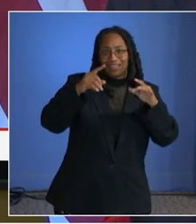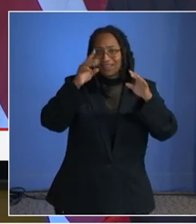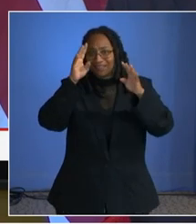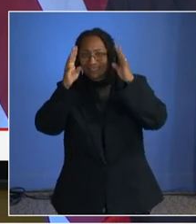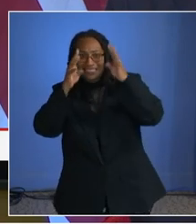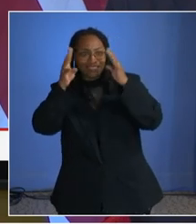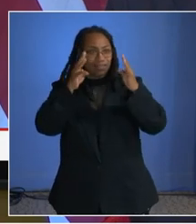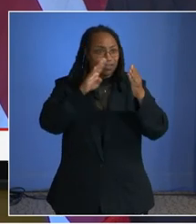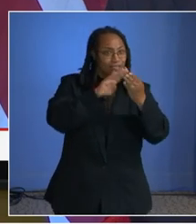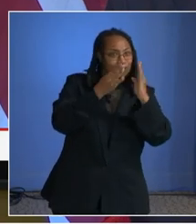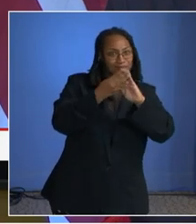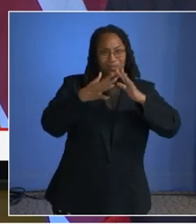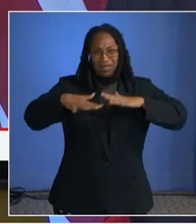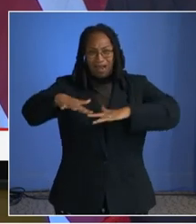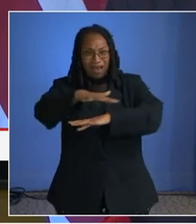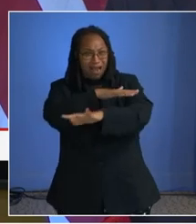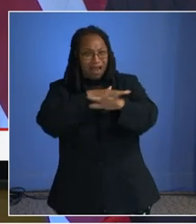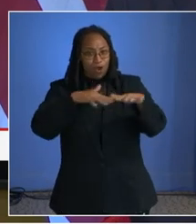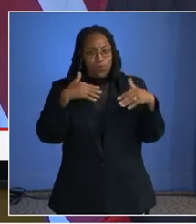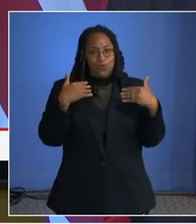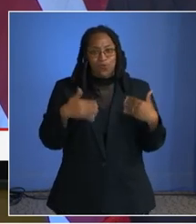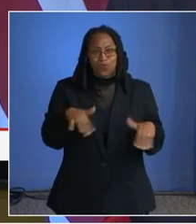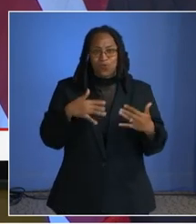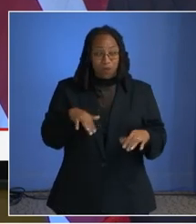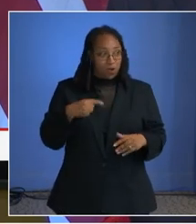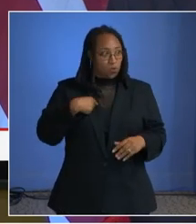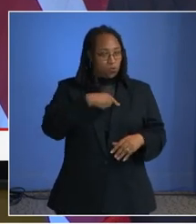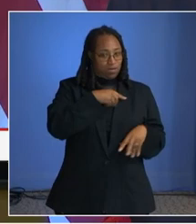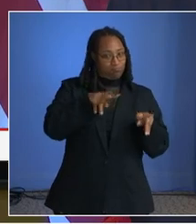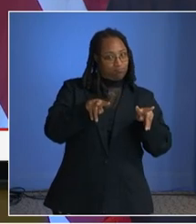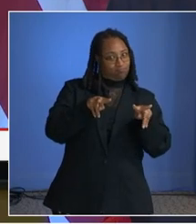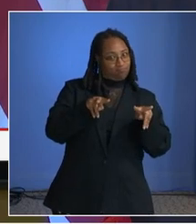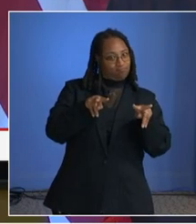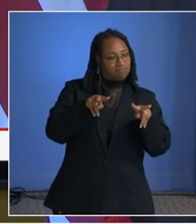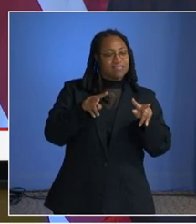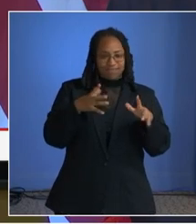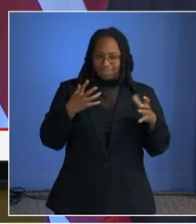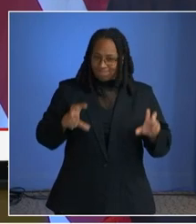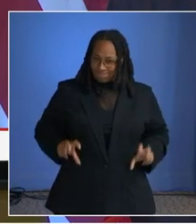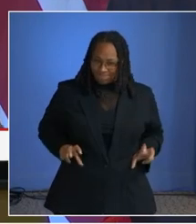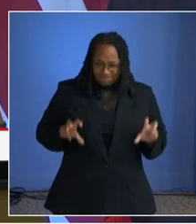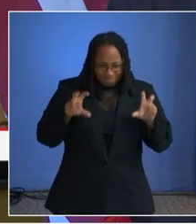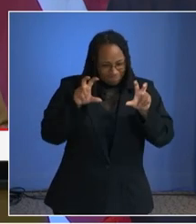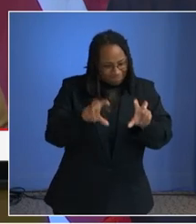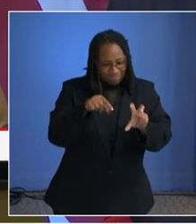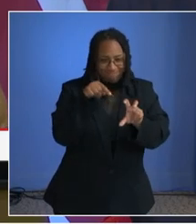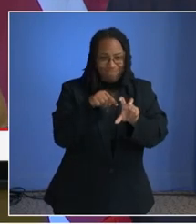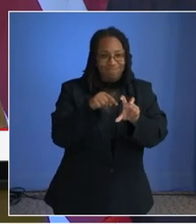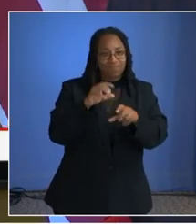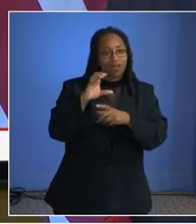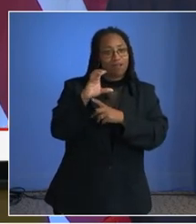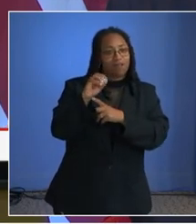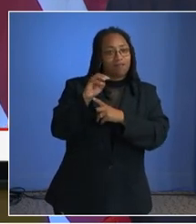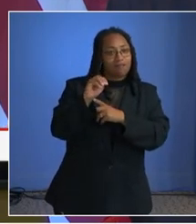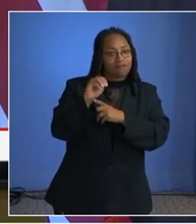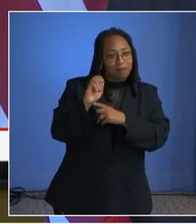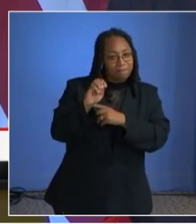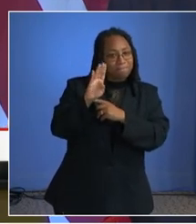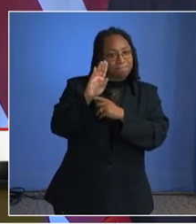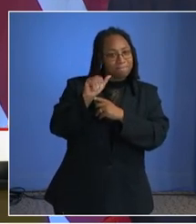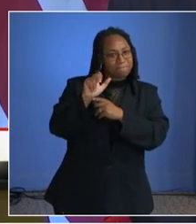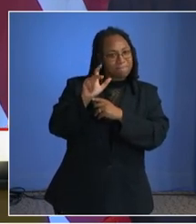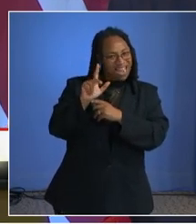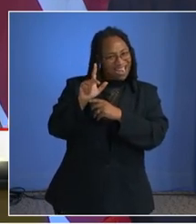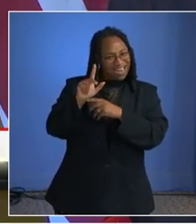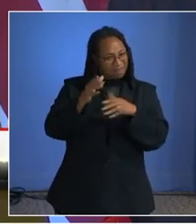in the most important parts of our comeback plan, and that is our people. And the people that we're